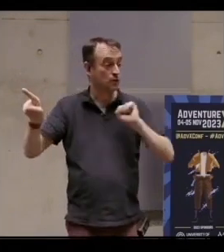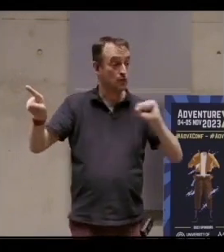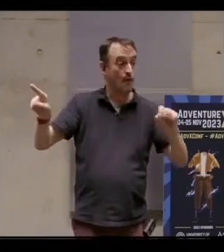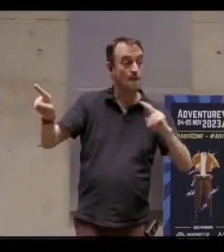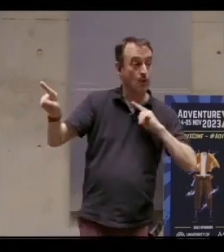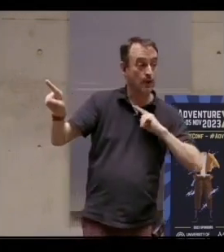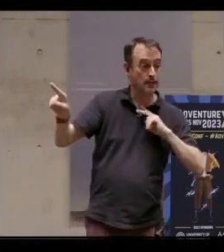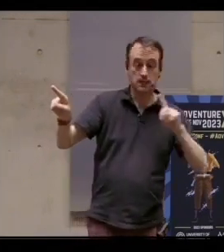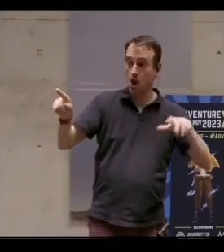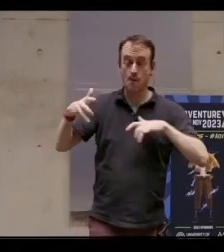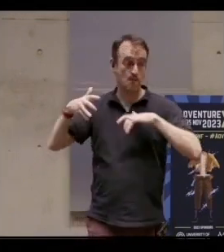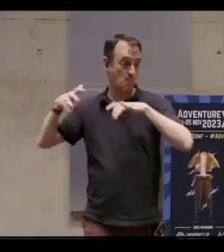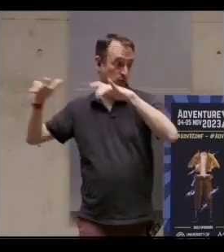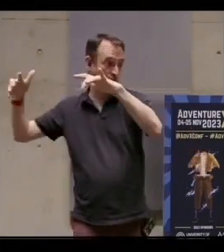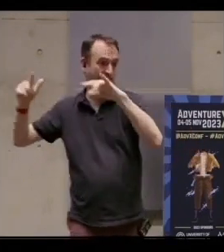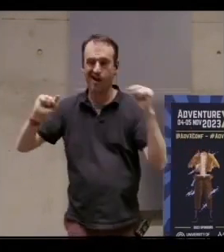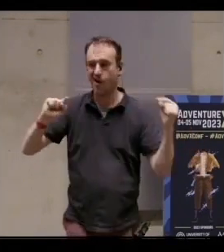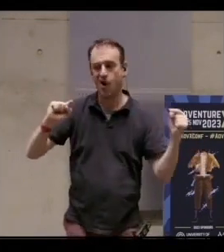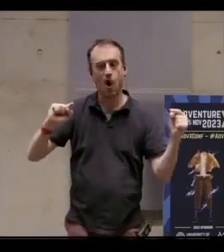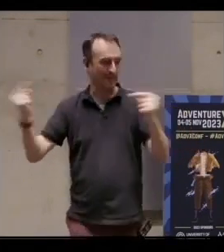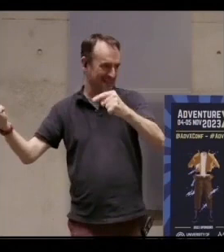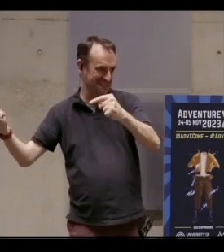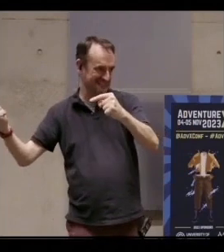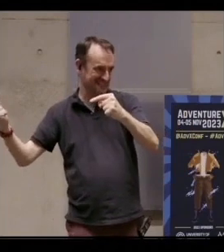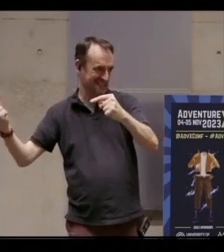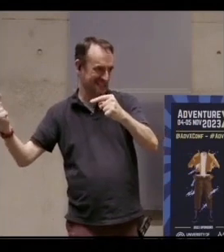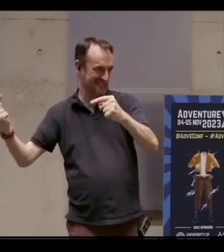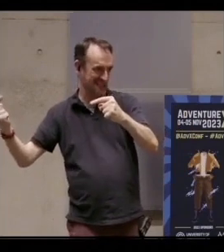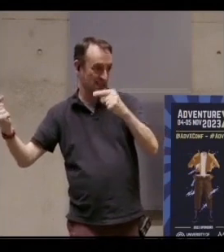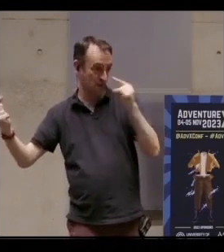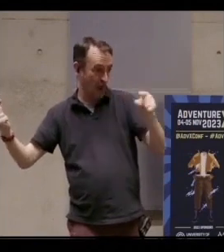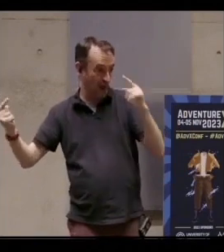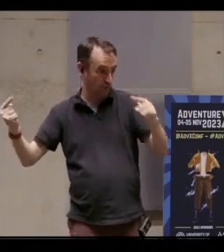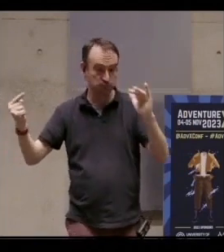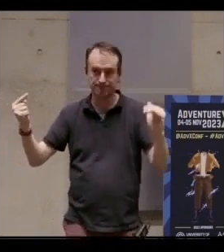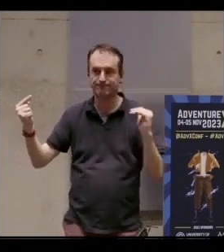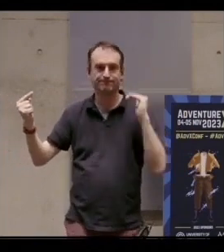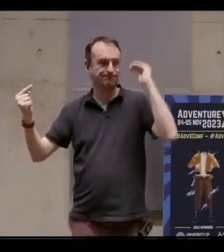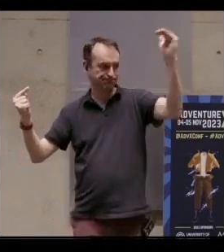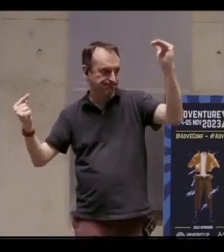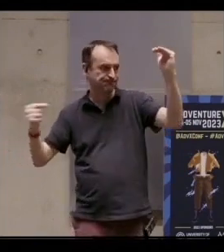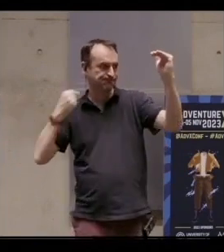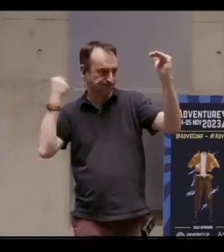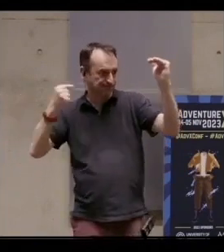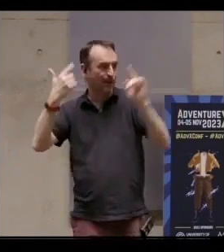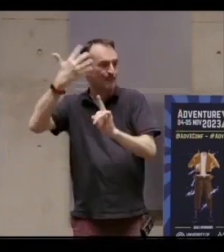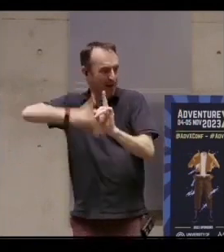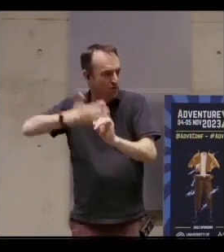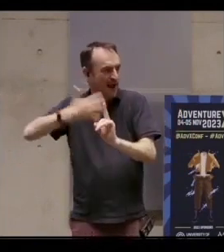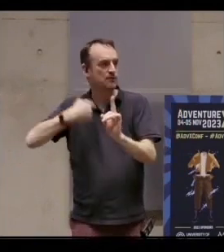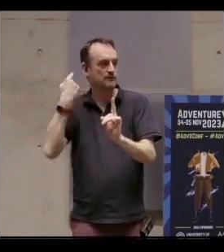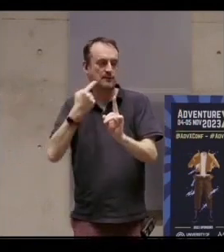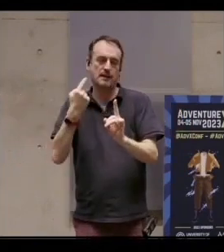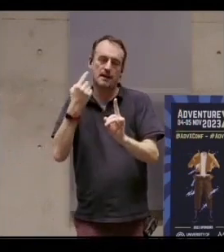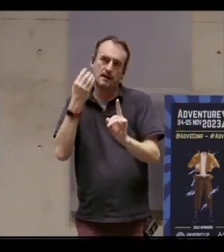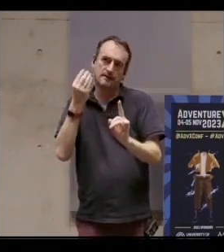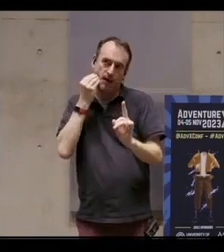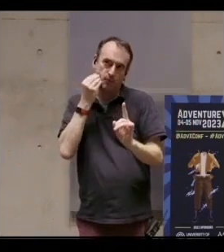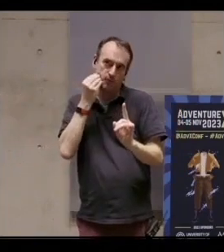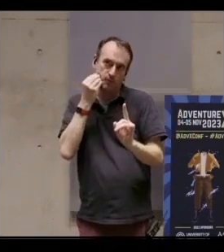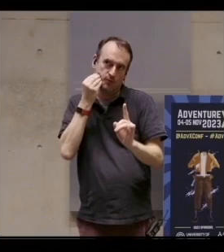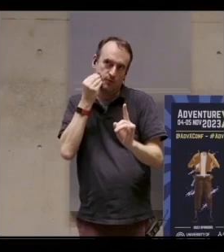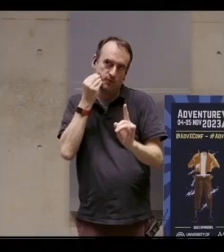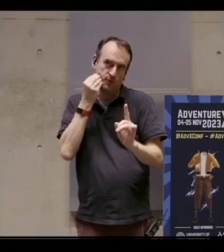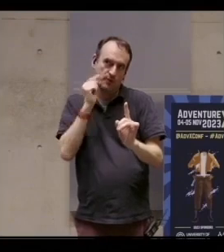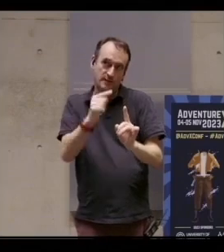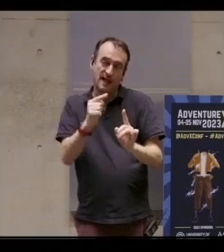be competing with or speaking over or working with in this situation and that situation. Again, take a few minutes for that. It is